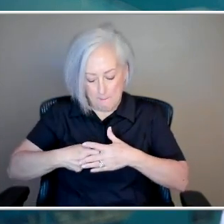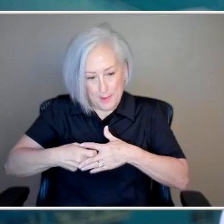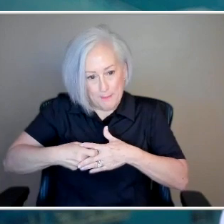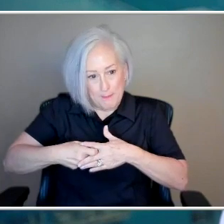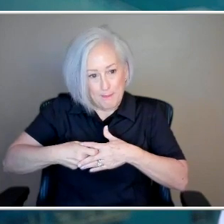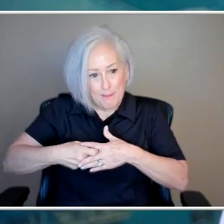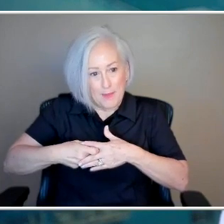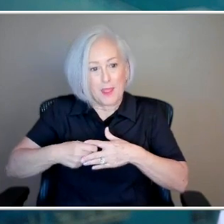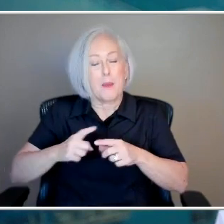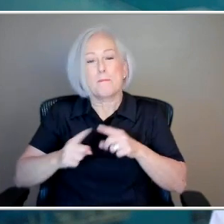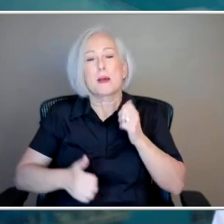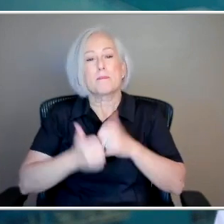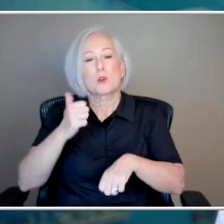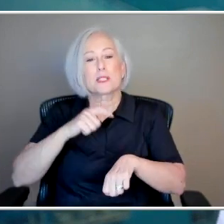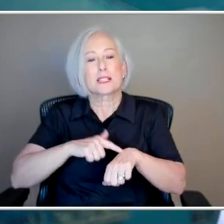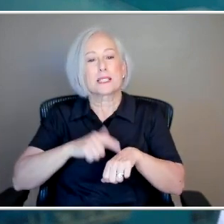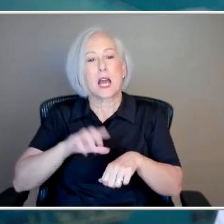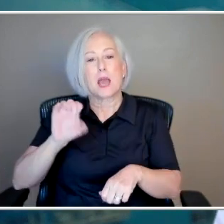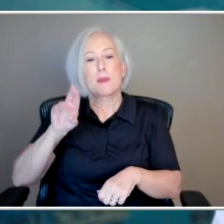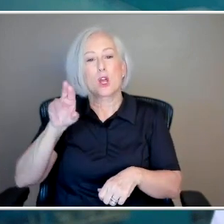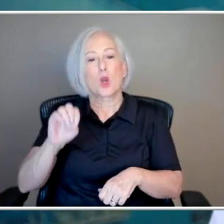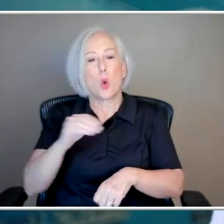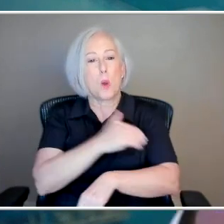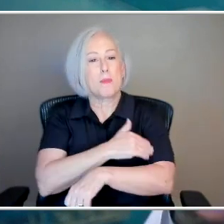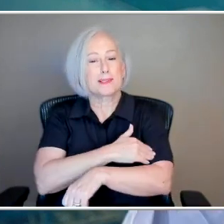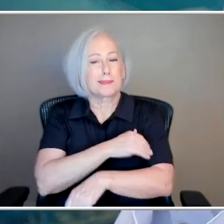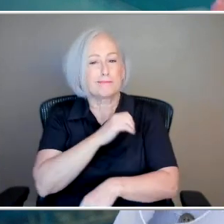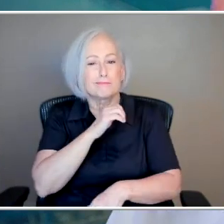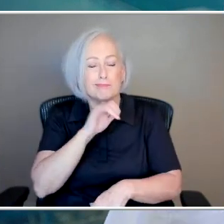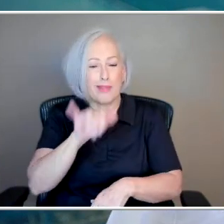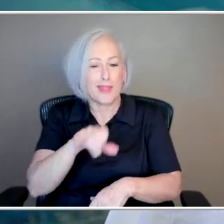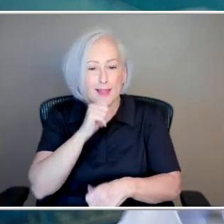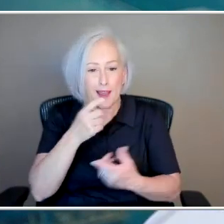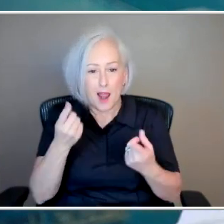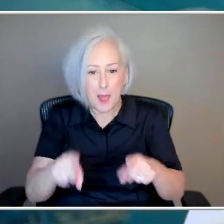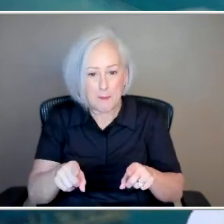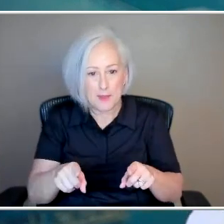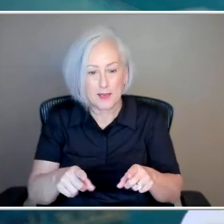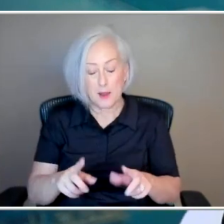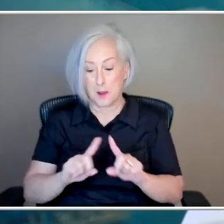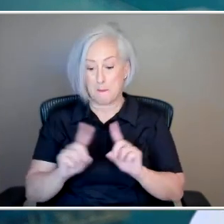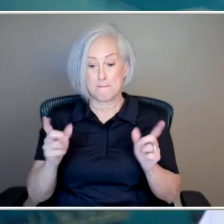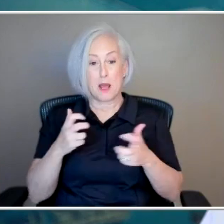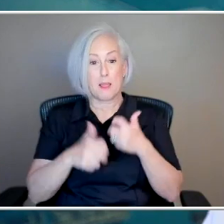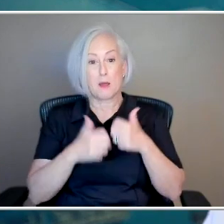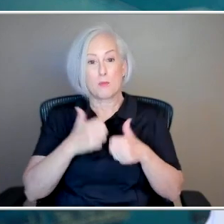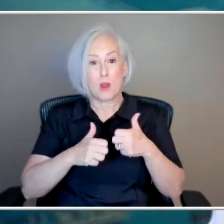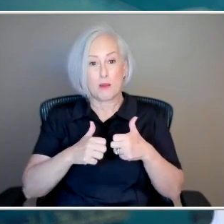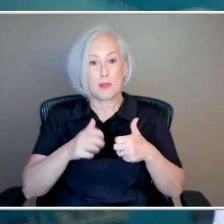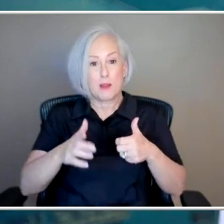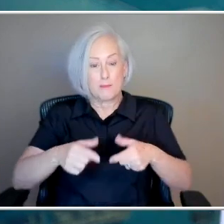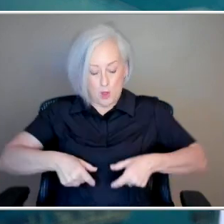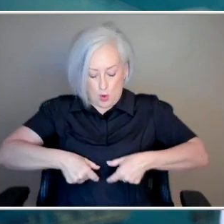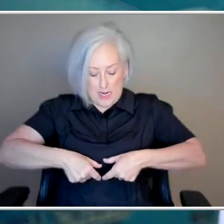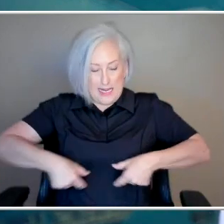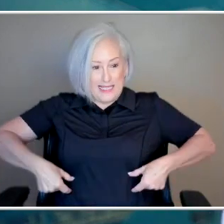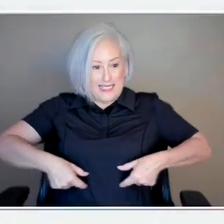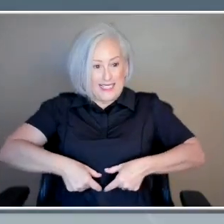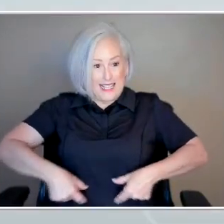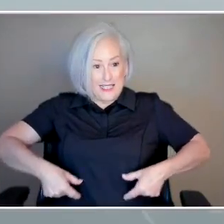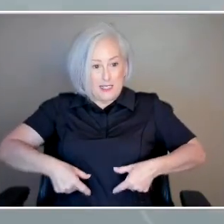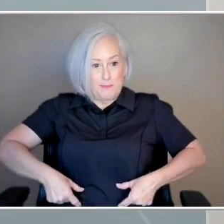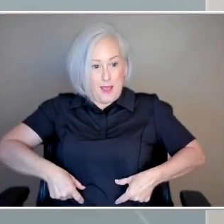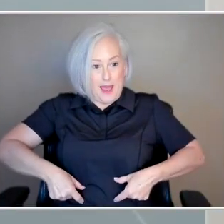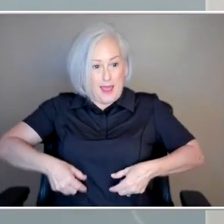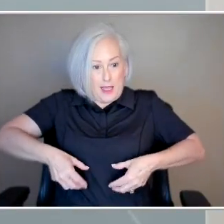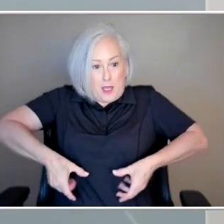muscle injury, that is not the case. The problem is where your six-pack attaches to your pubic bone and where your inner thigh tendon, called your